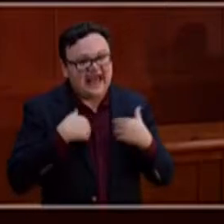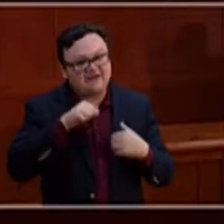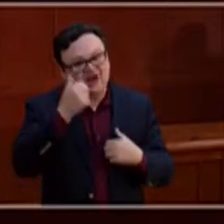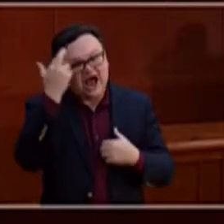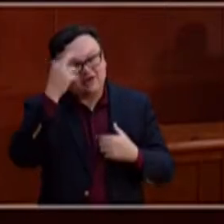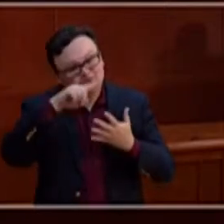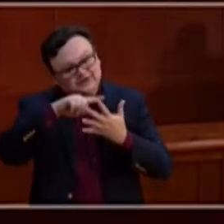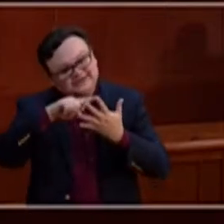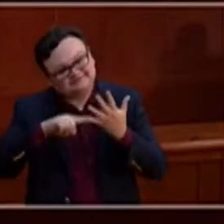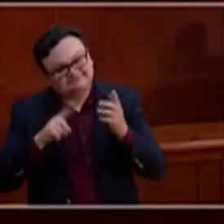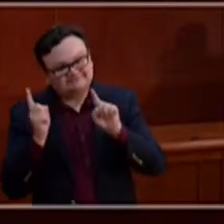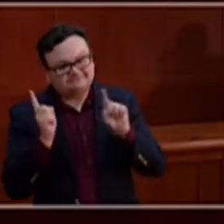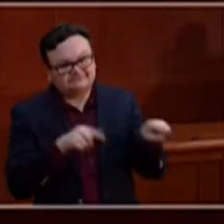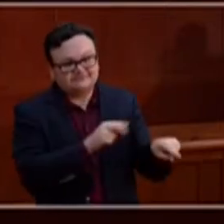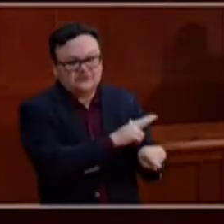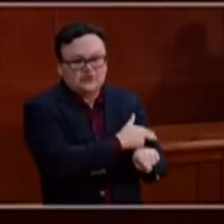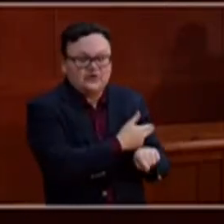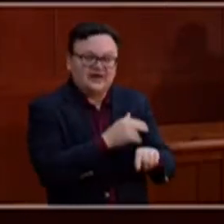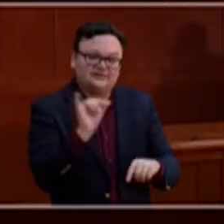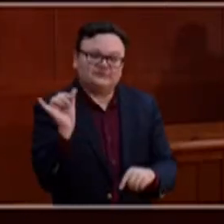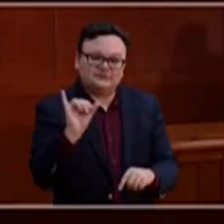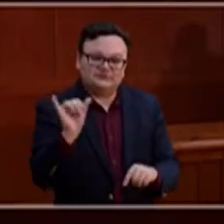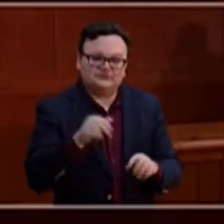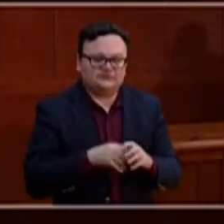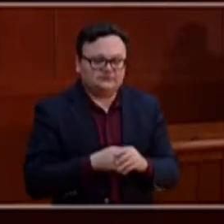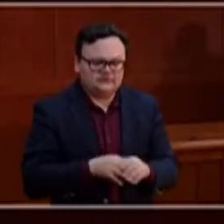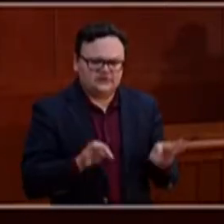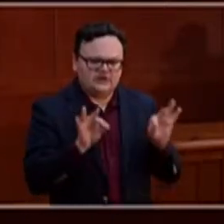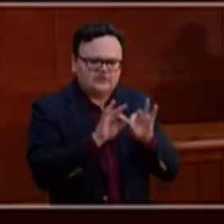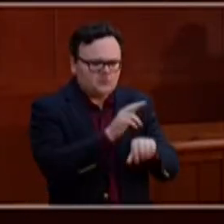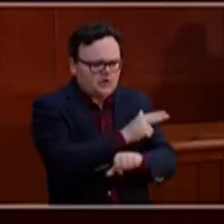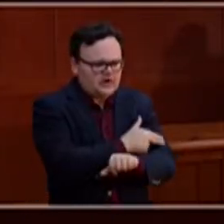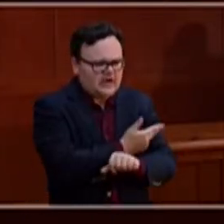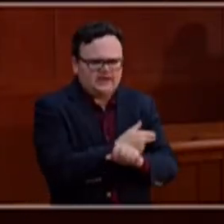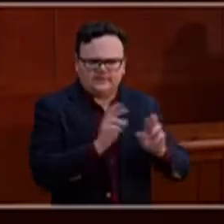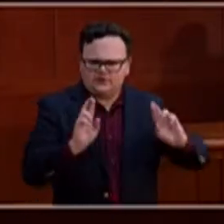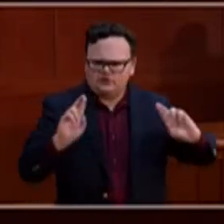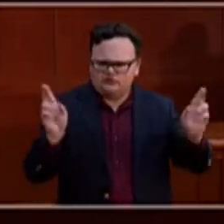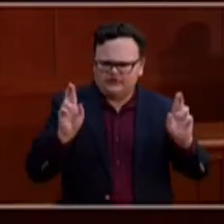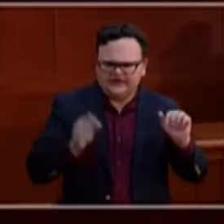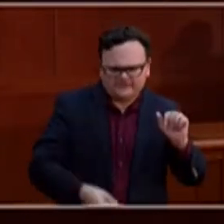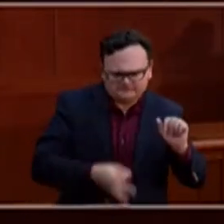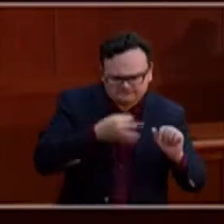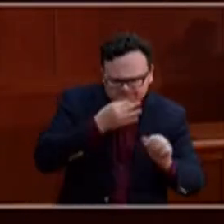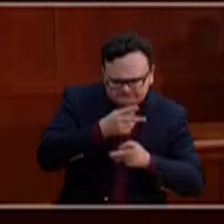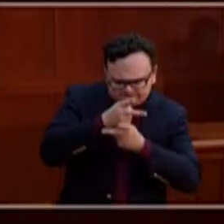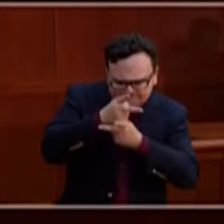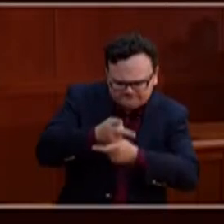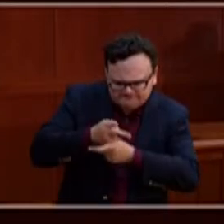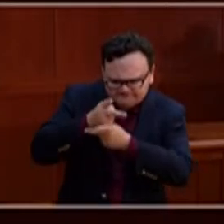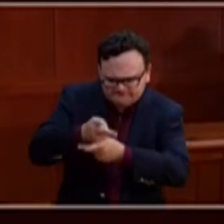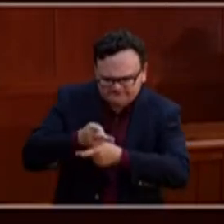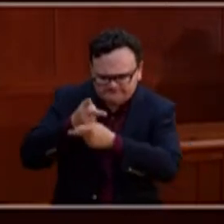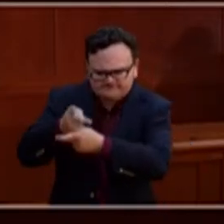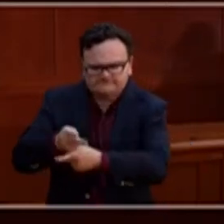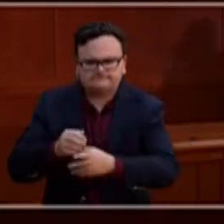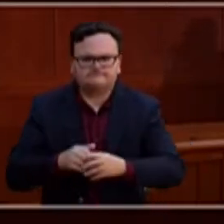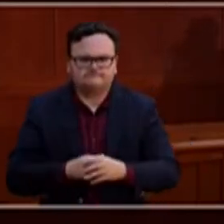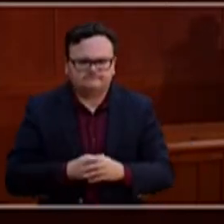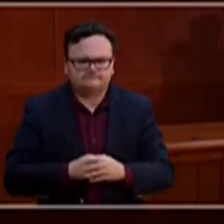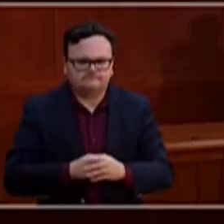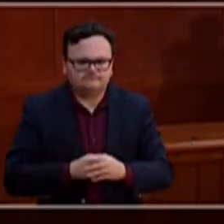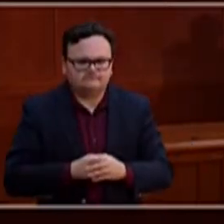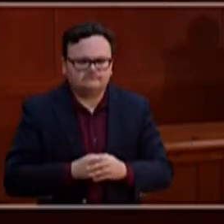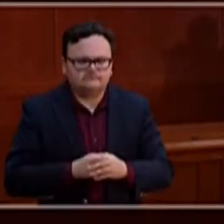to be there effectively providing that care. Let's not confuse